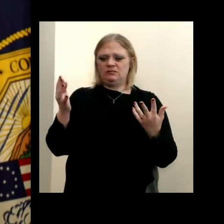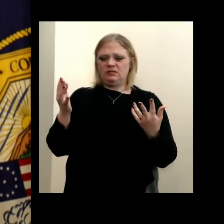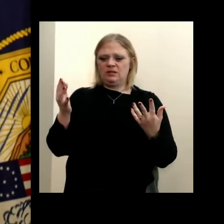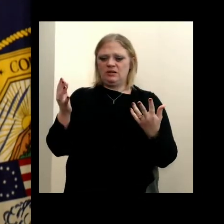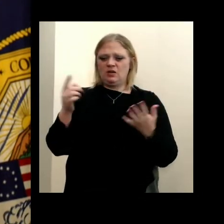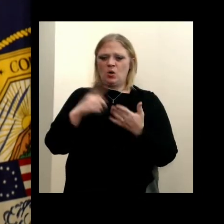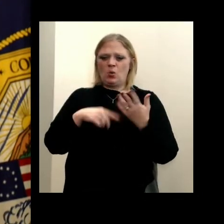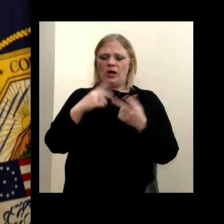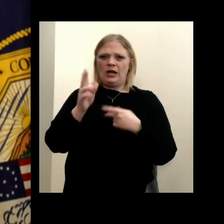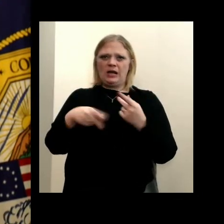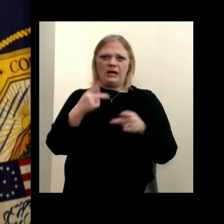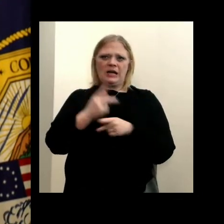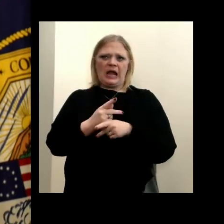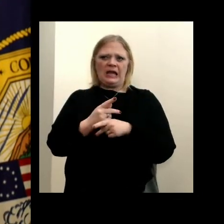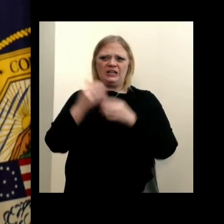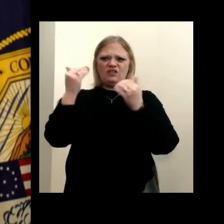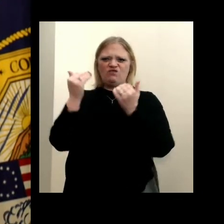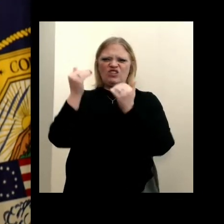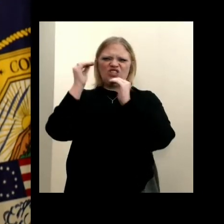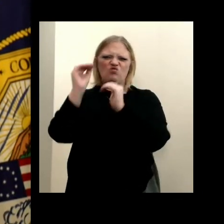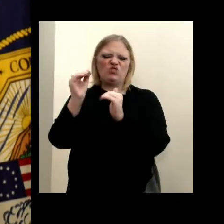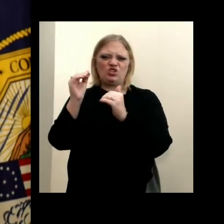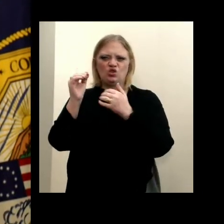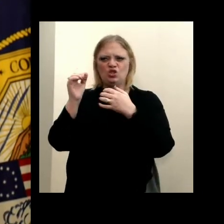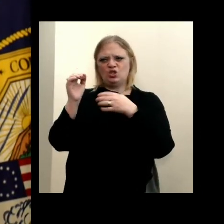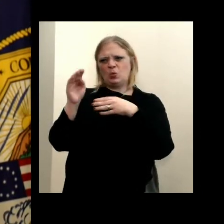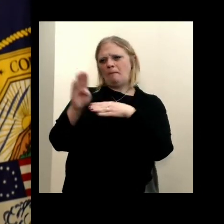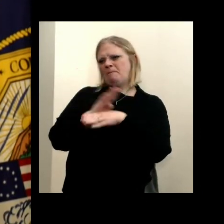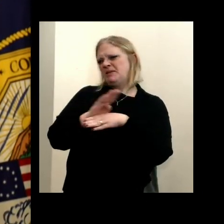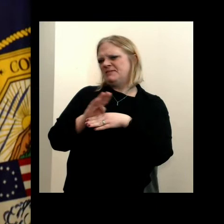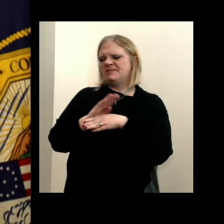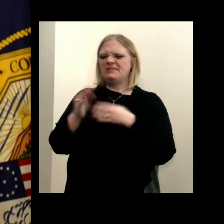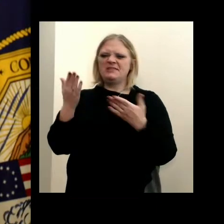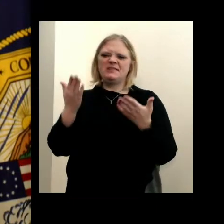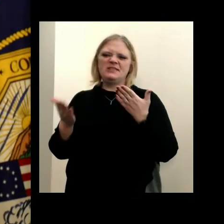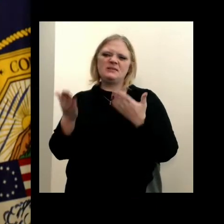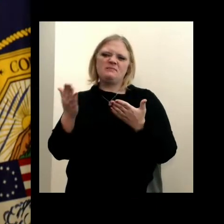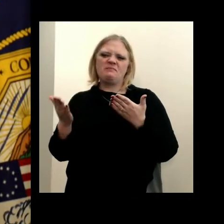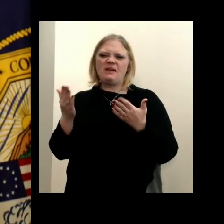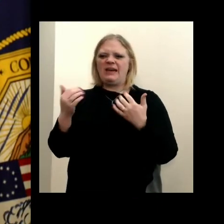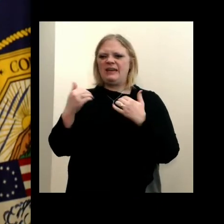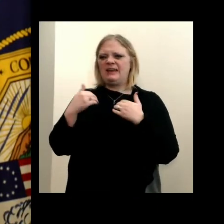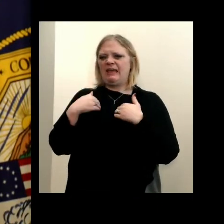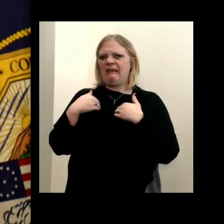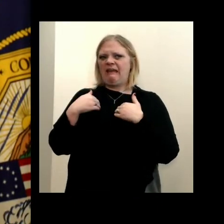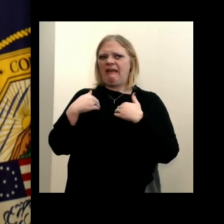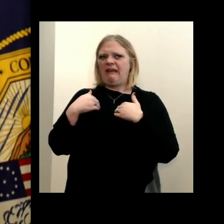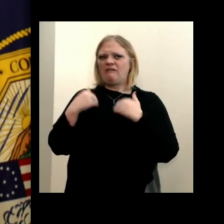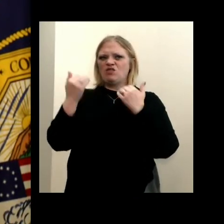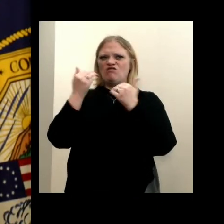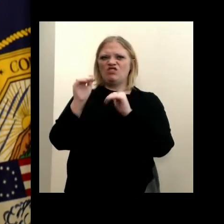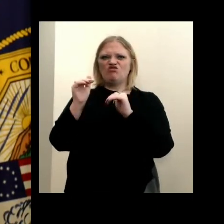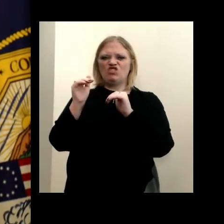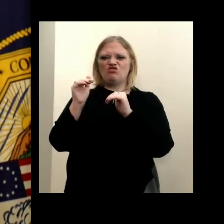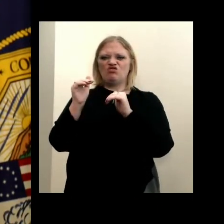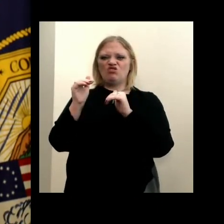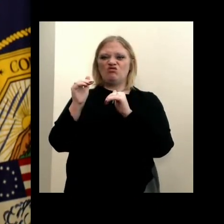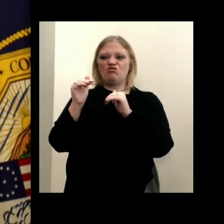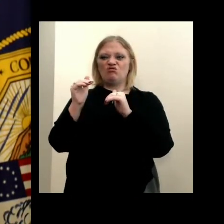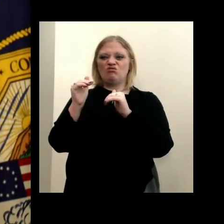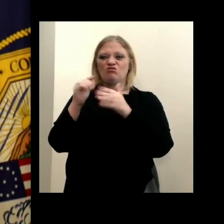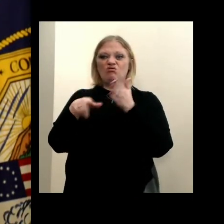kind of restrictions or businesses might have restrictions lifted because it's been so